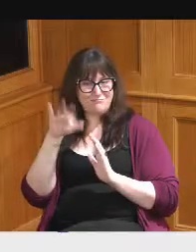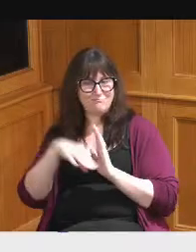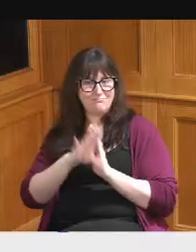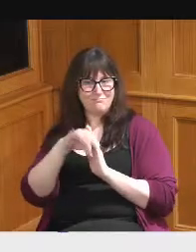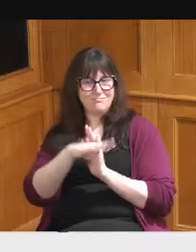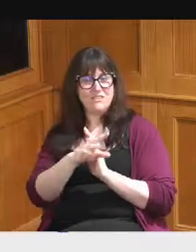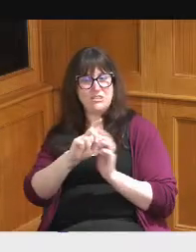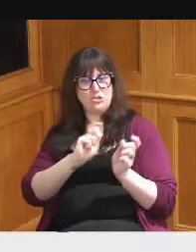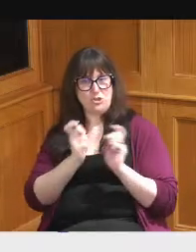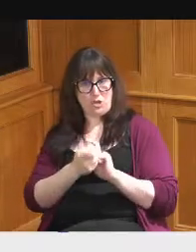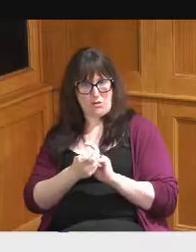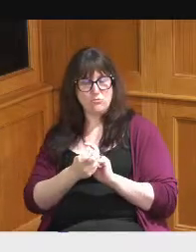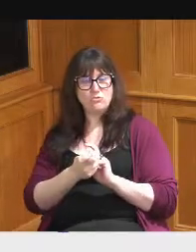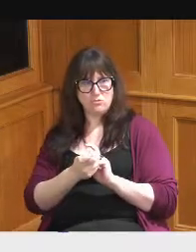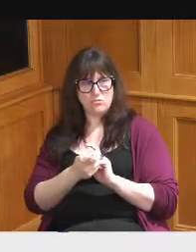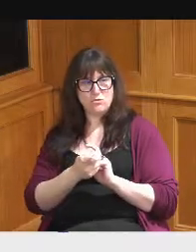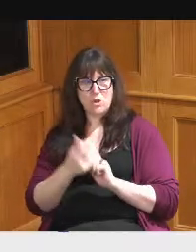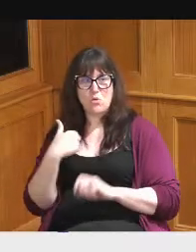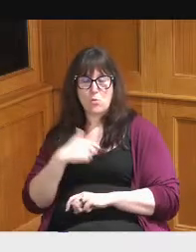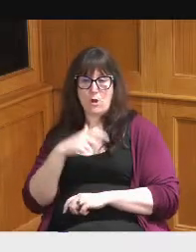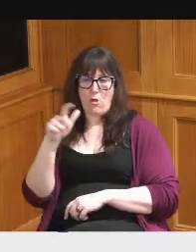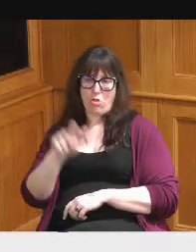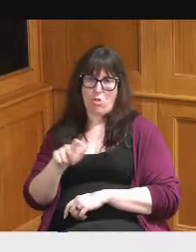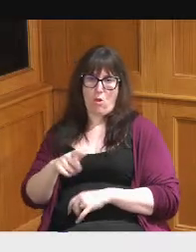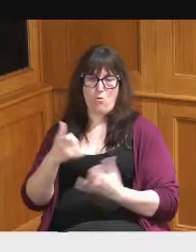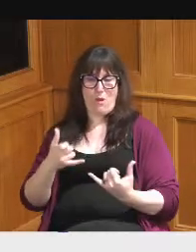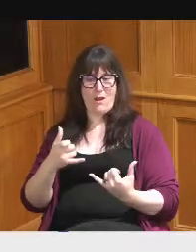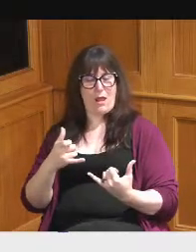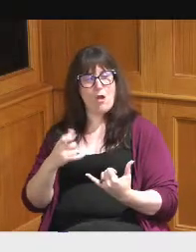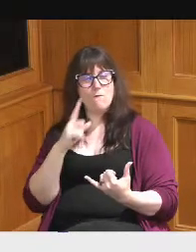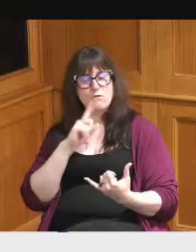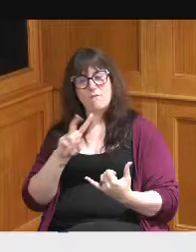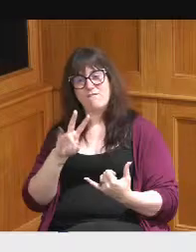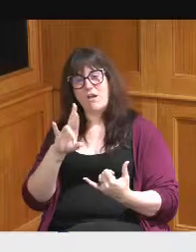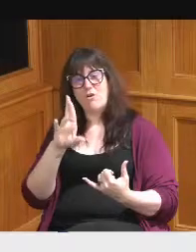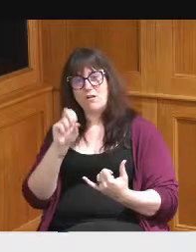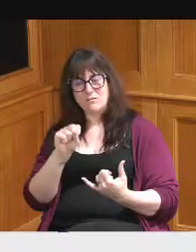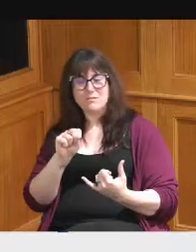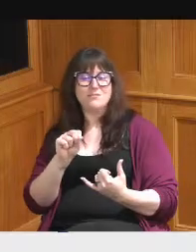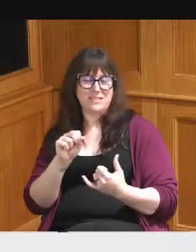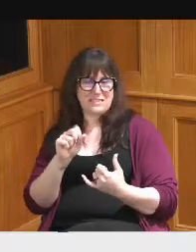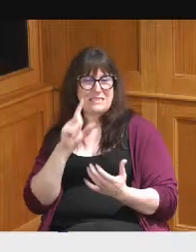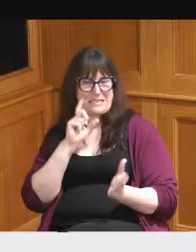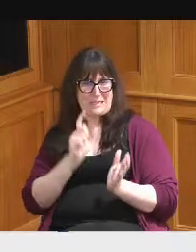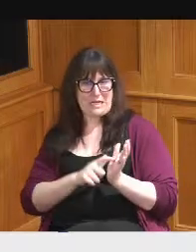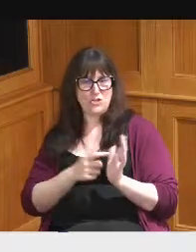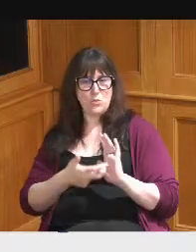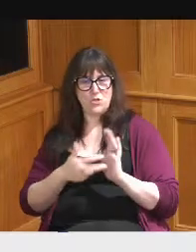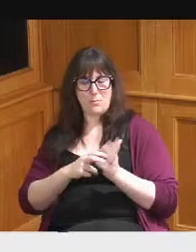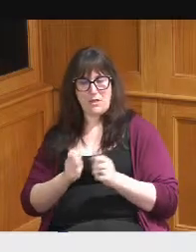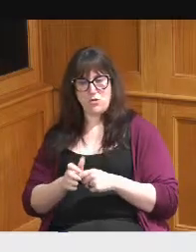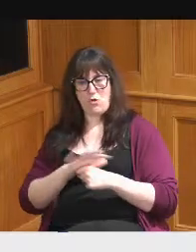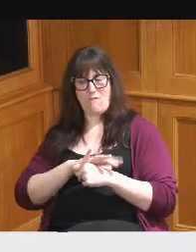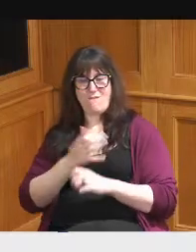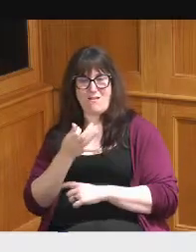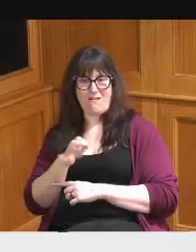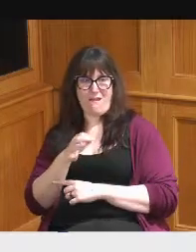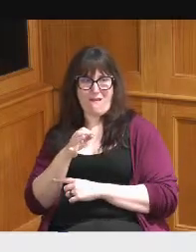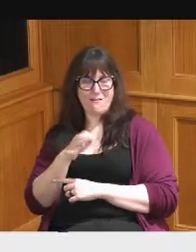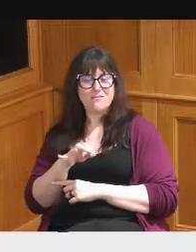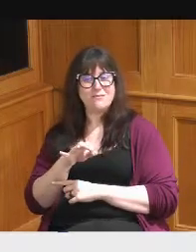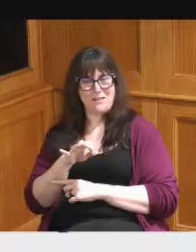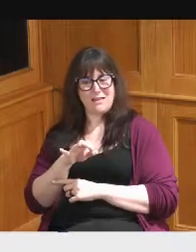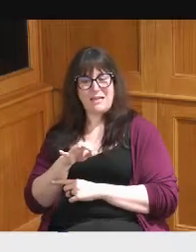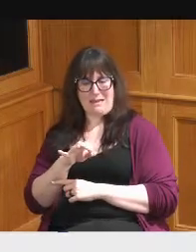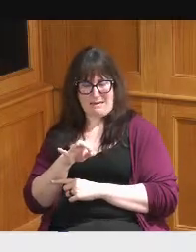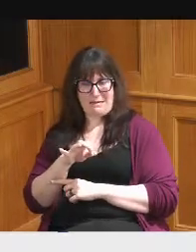right now that we're quite low for virus detection, which means that COVID-19 virus is